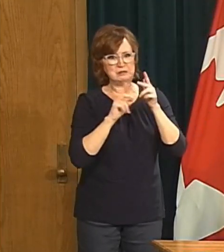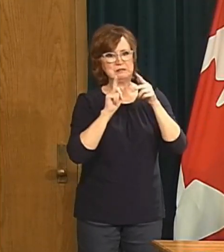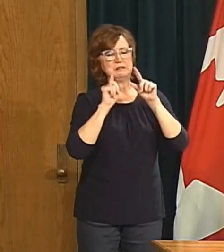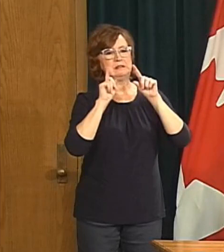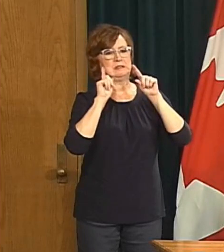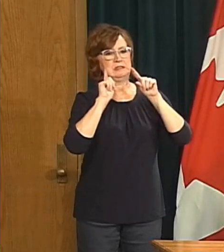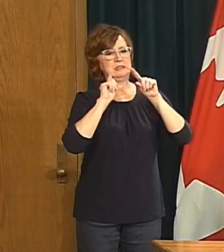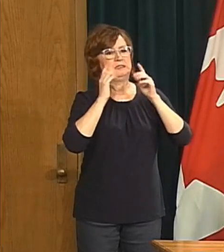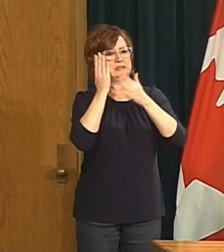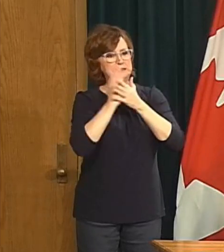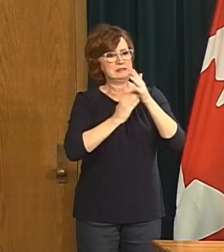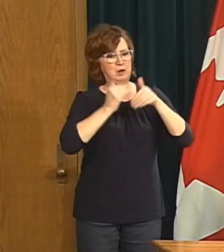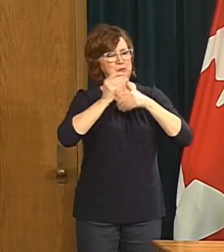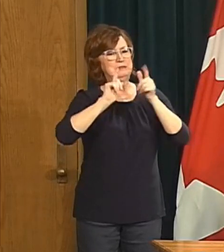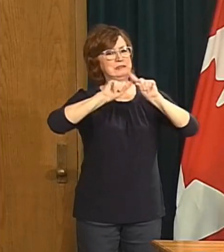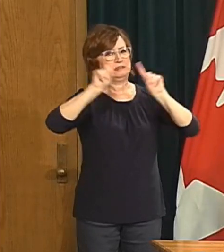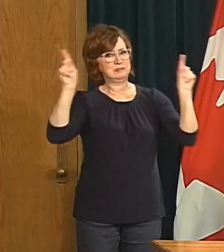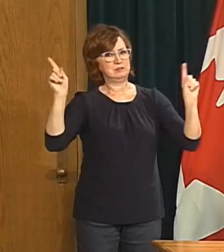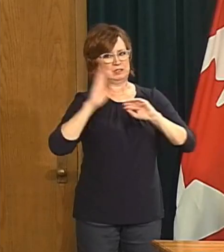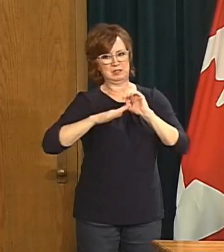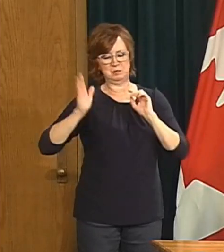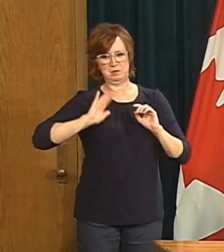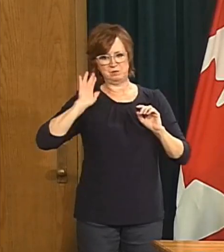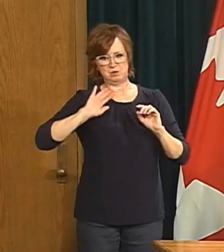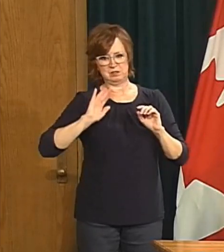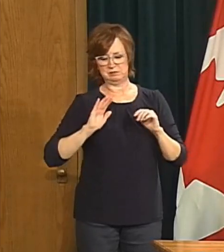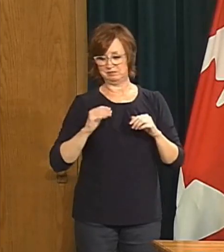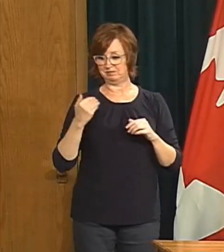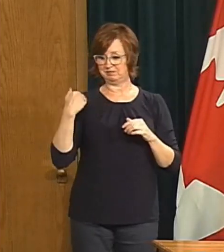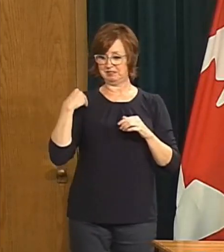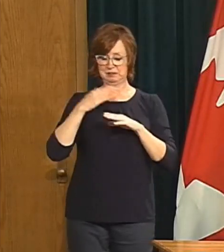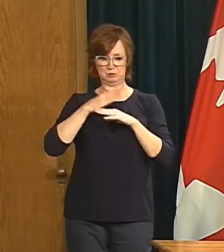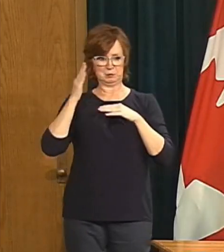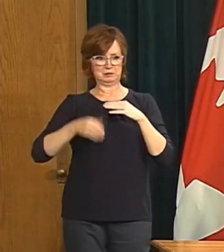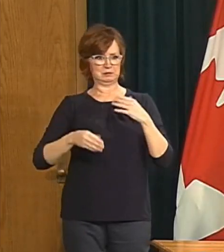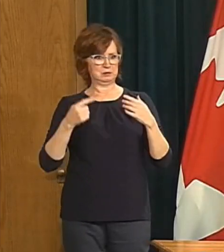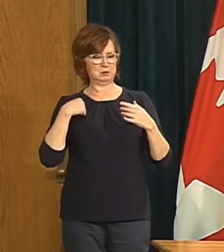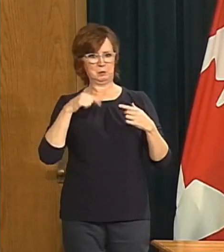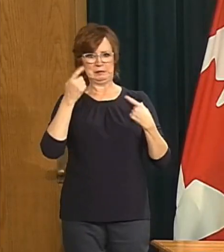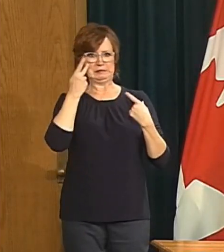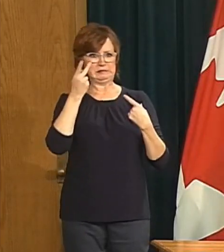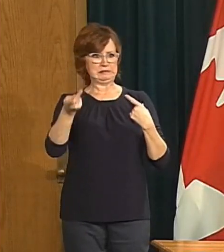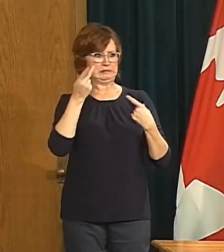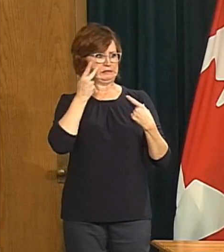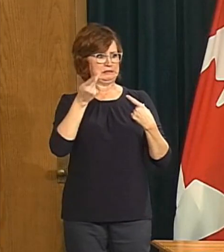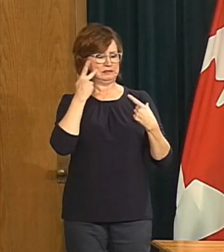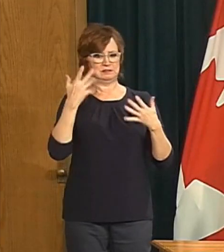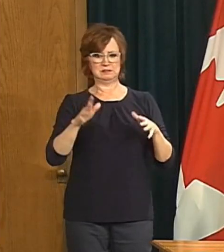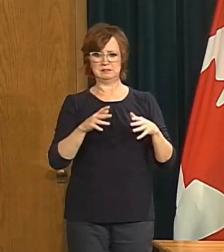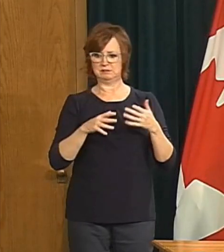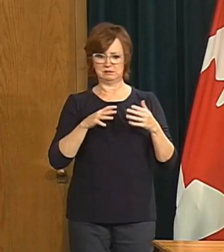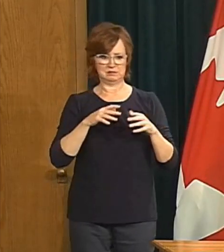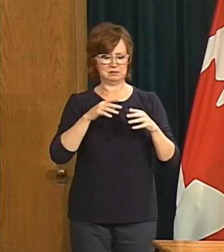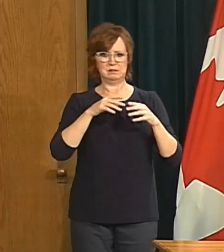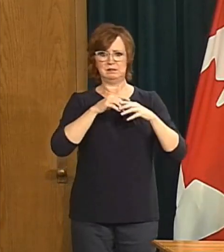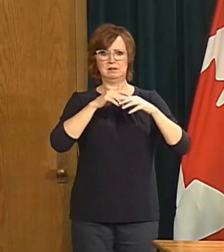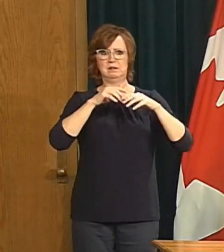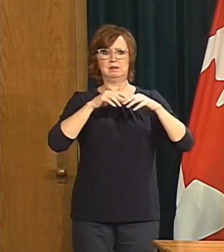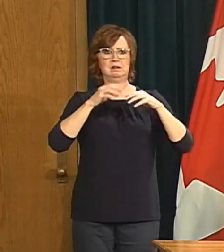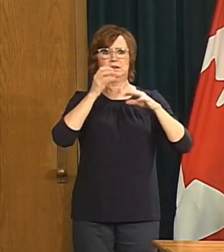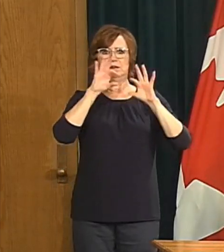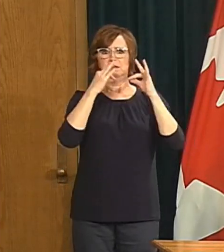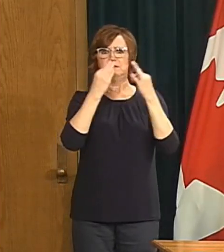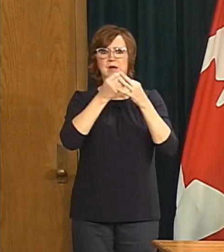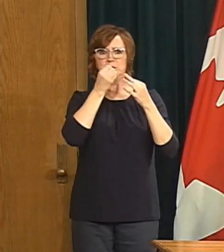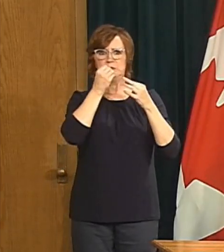we've already learned from over this long weekend, there are many creative, inventive ways to stay connected while staying apart, either